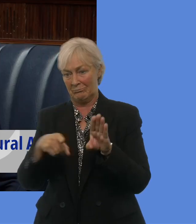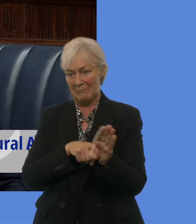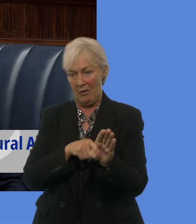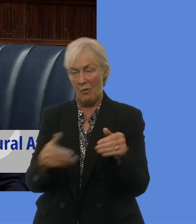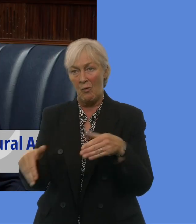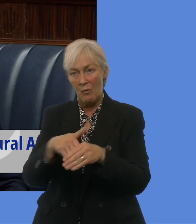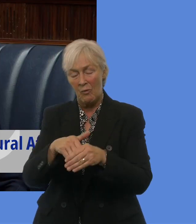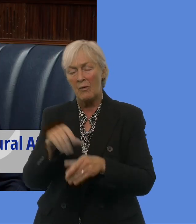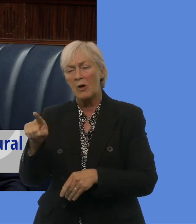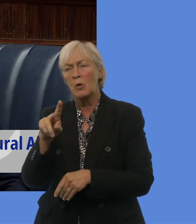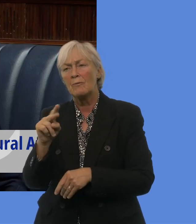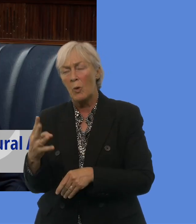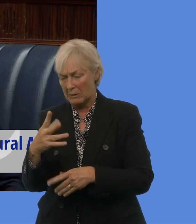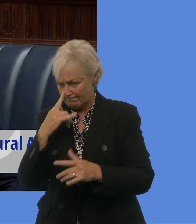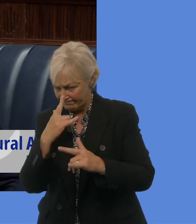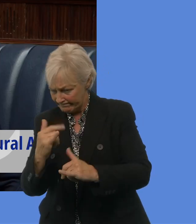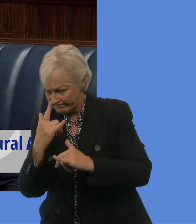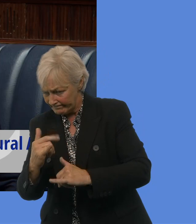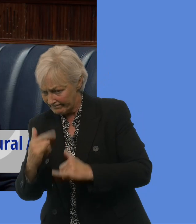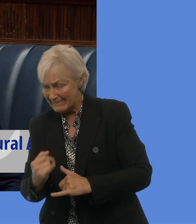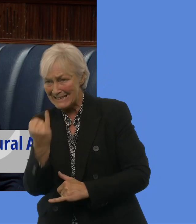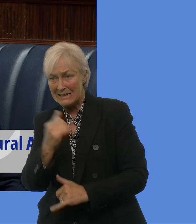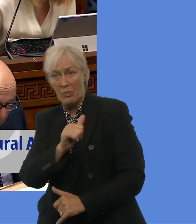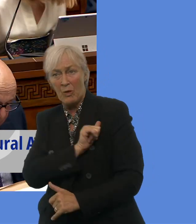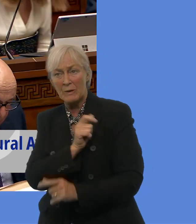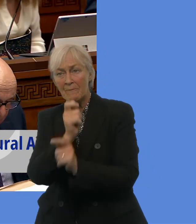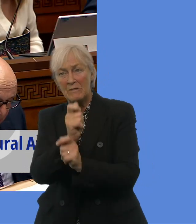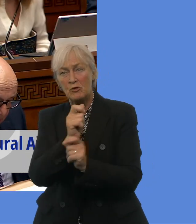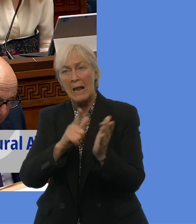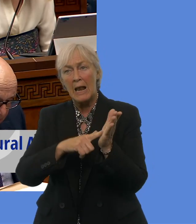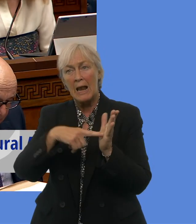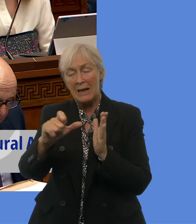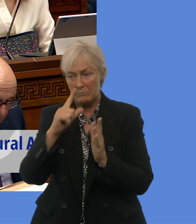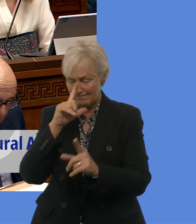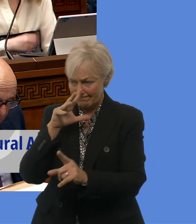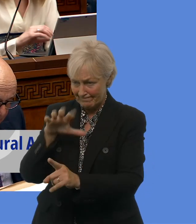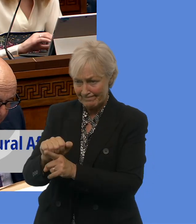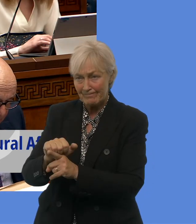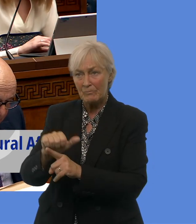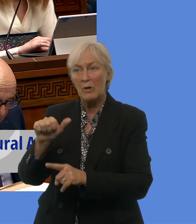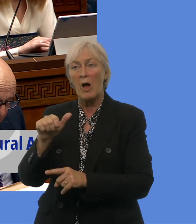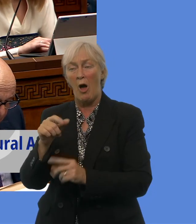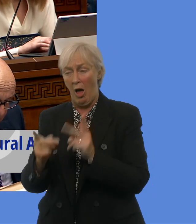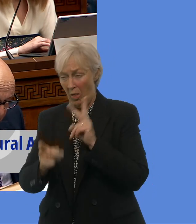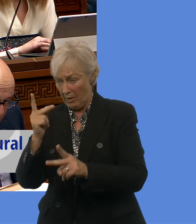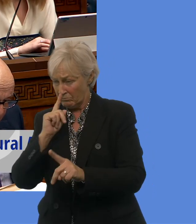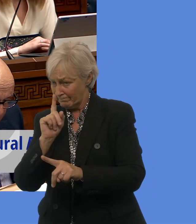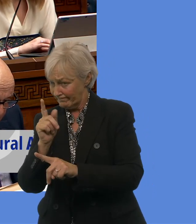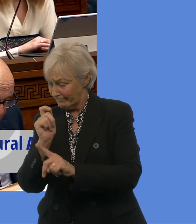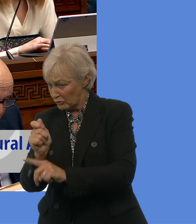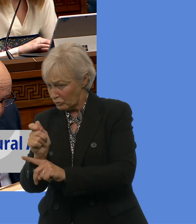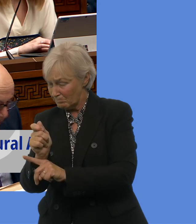agency inspected over 1,600 fishing licences, detected 133 illegal fishing incidents, and dealt